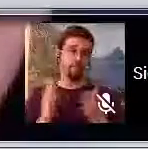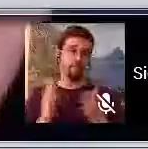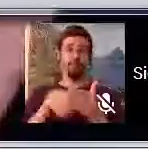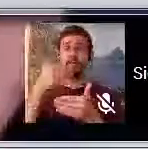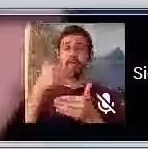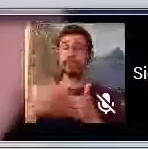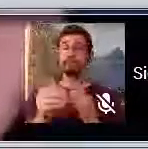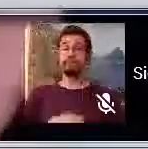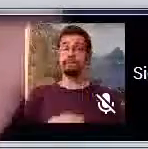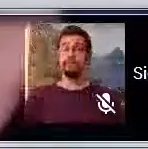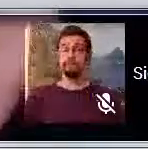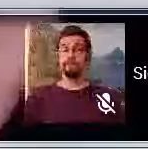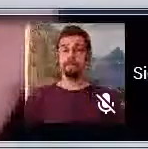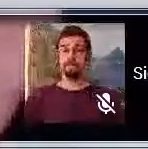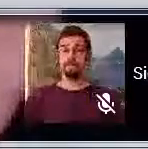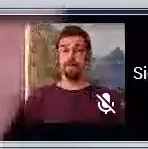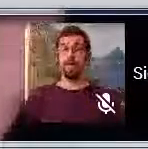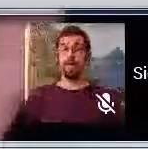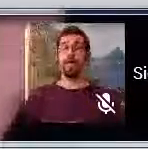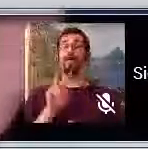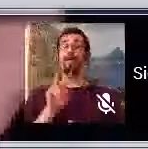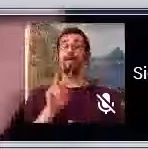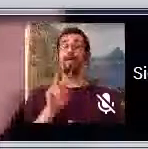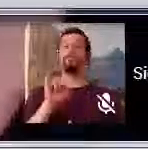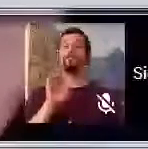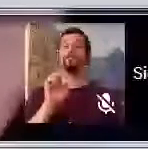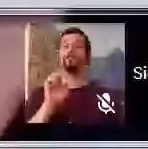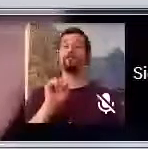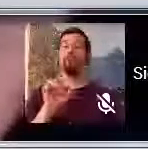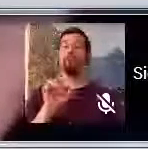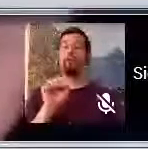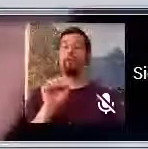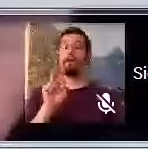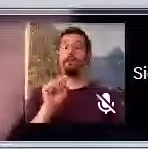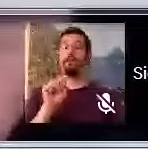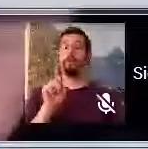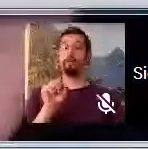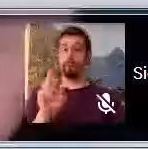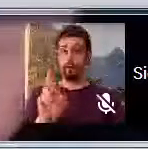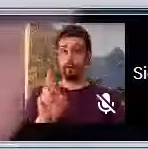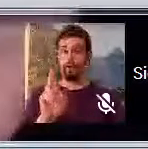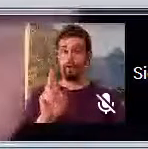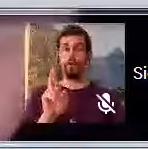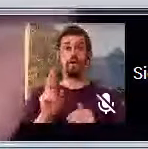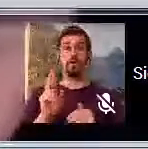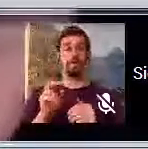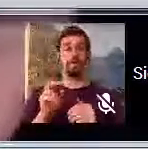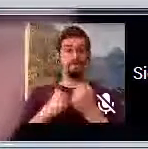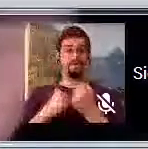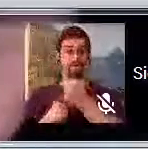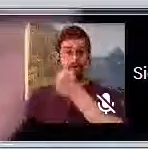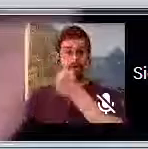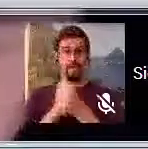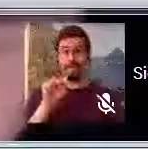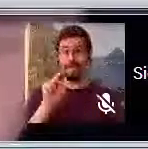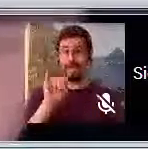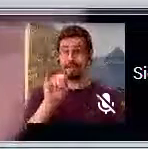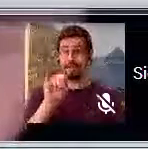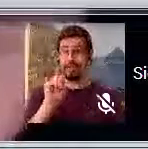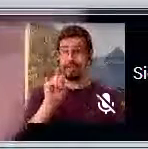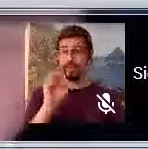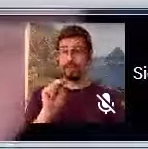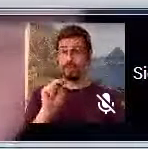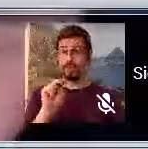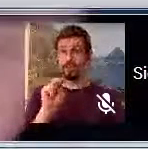A virtual avatar driven by animation software provides an attractive alternative